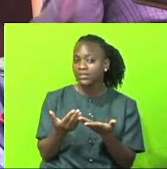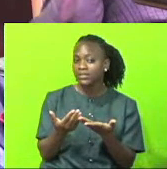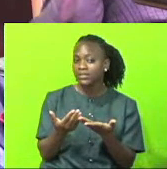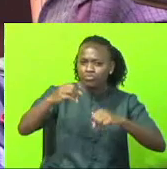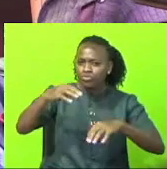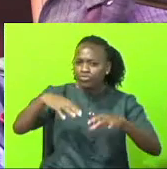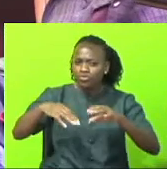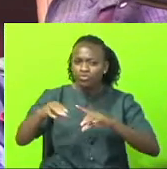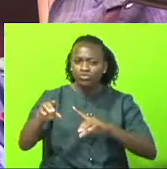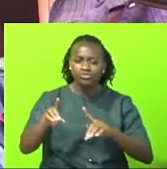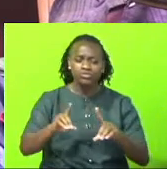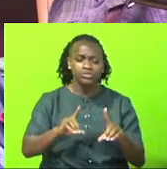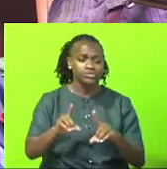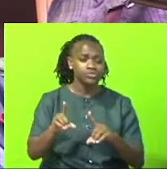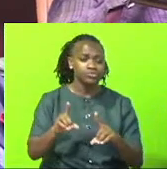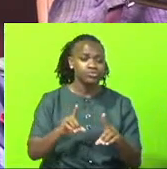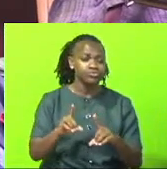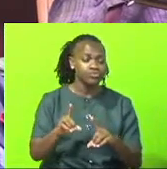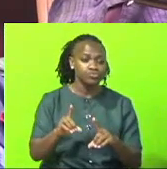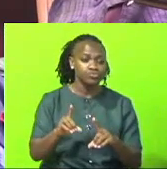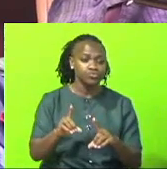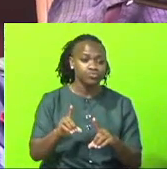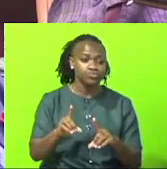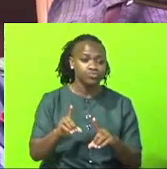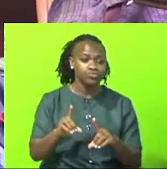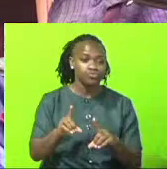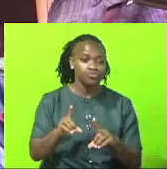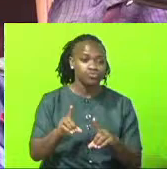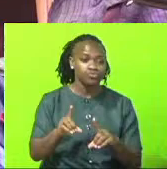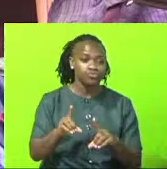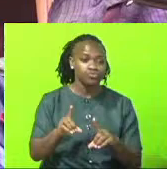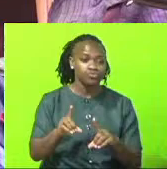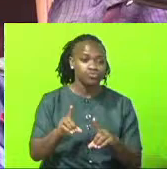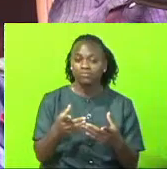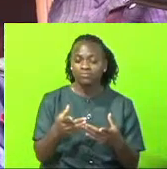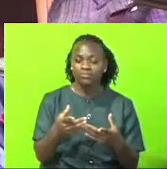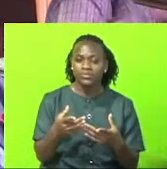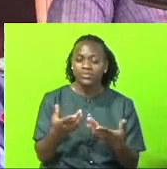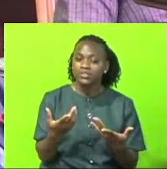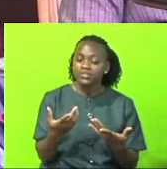comments, is much ado about nothing.